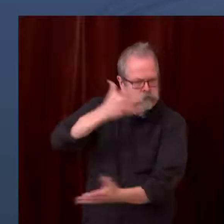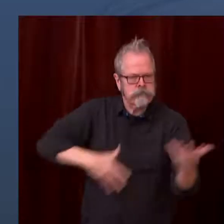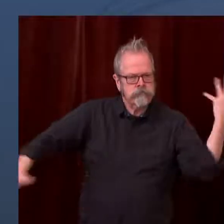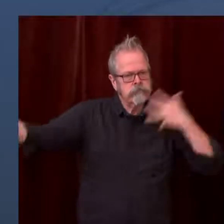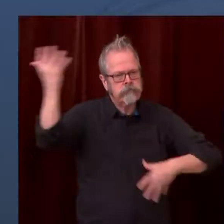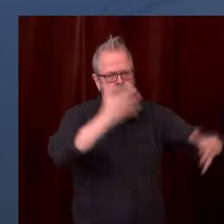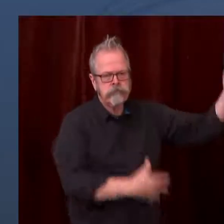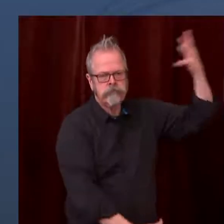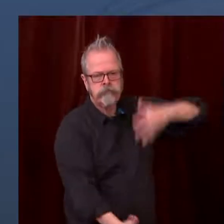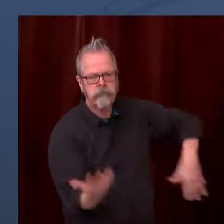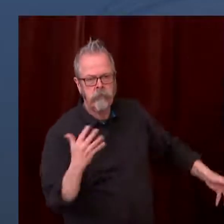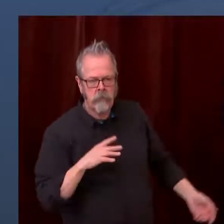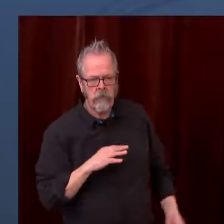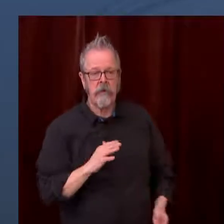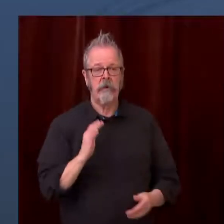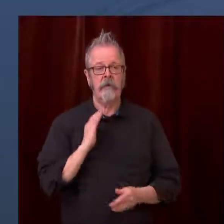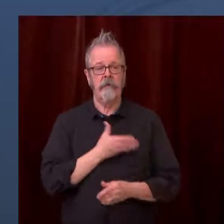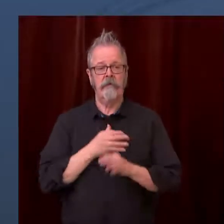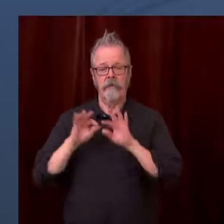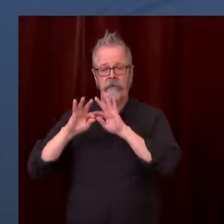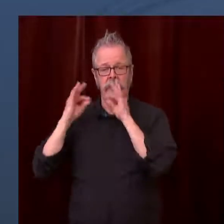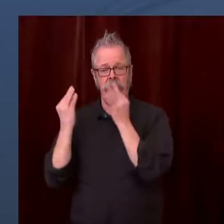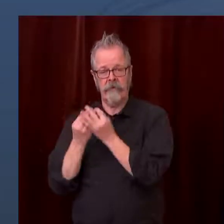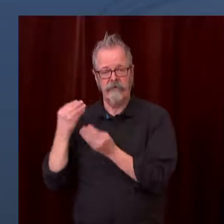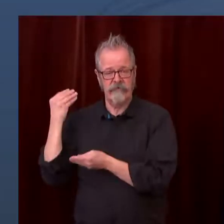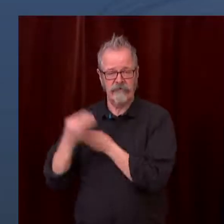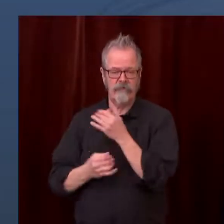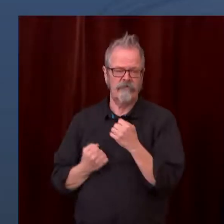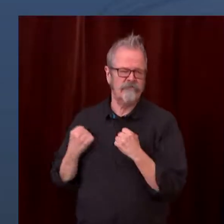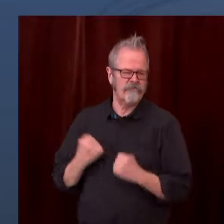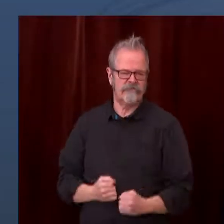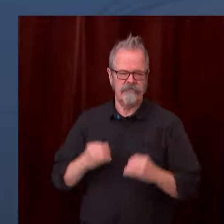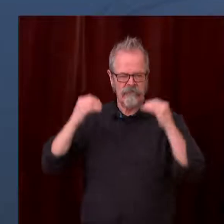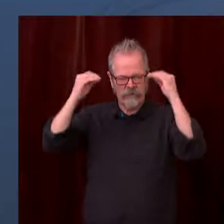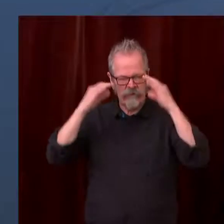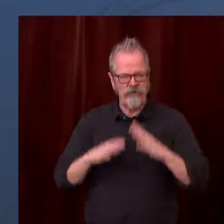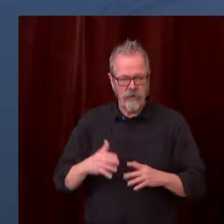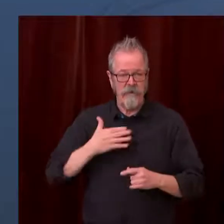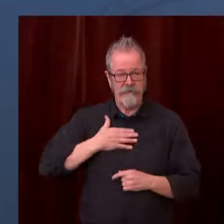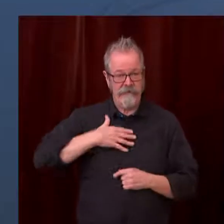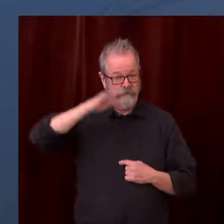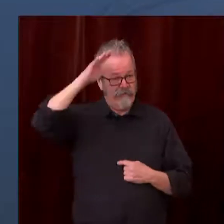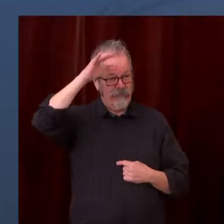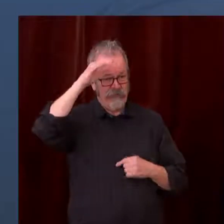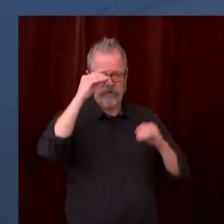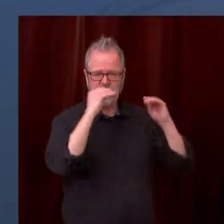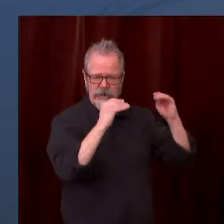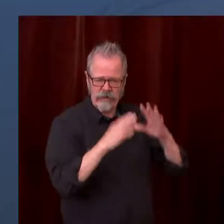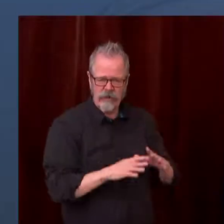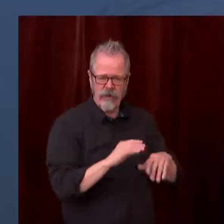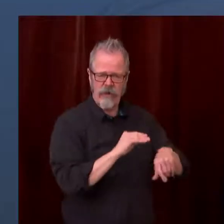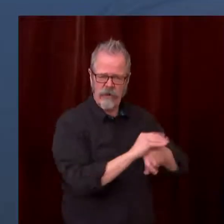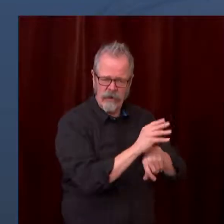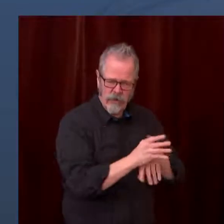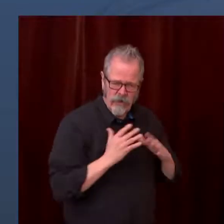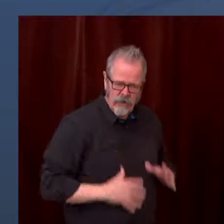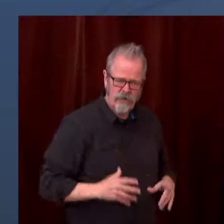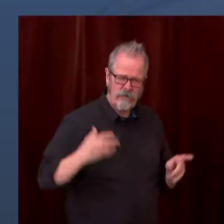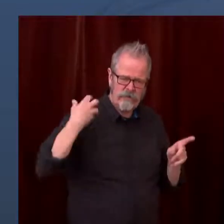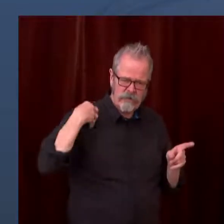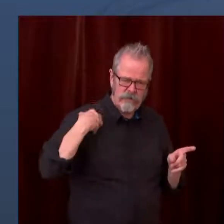and counselor at Garfield and South High School. My brother is a retired art teacher in the Bellingham